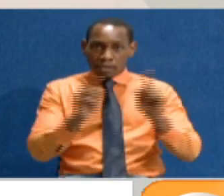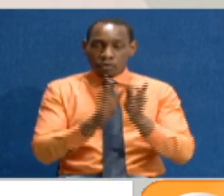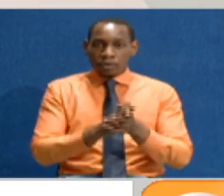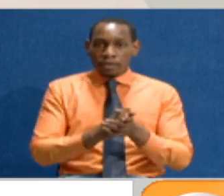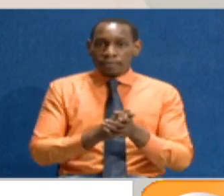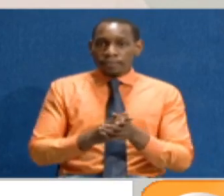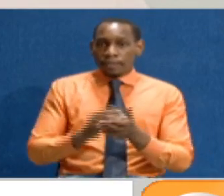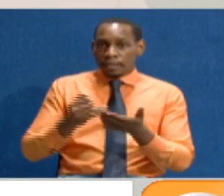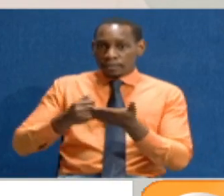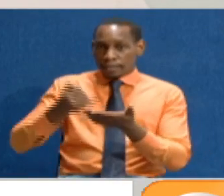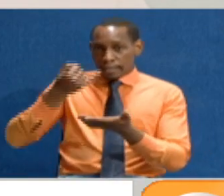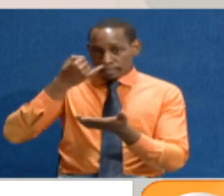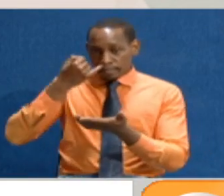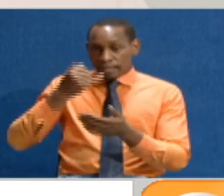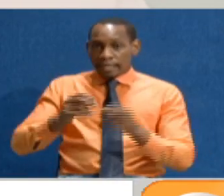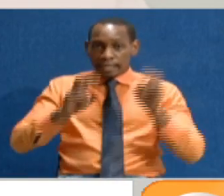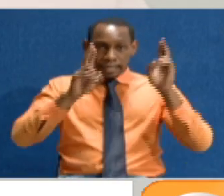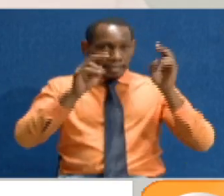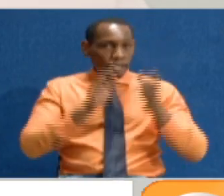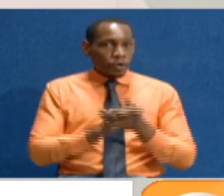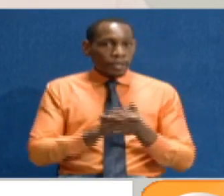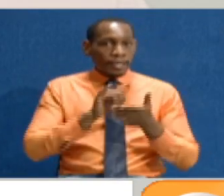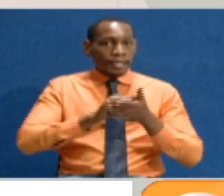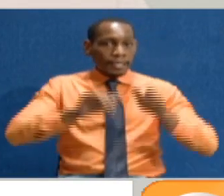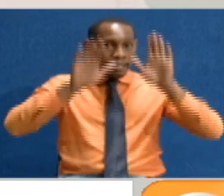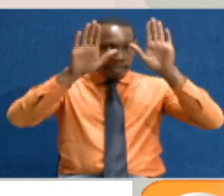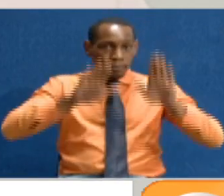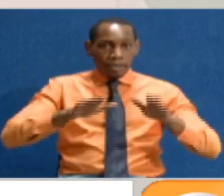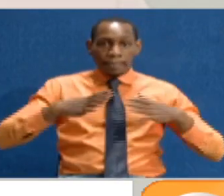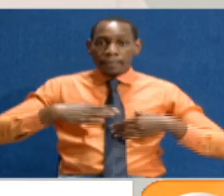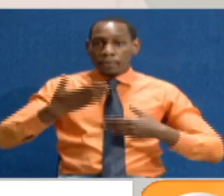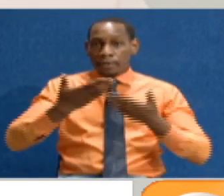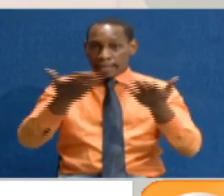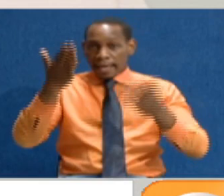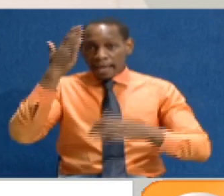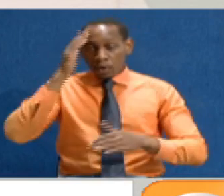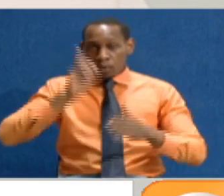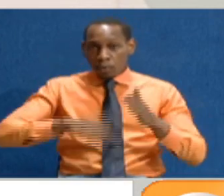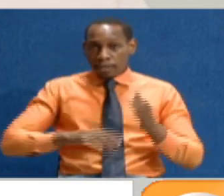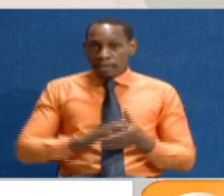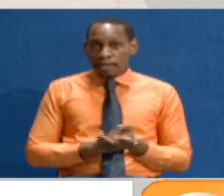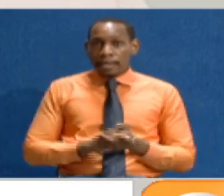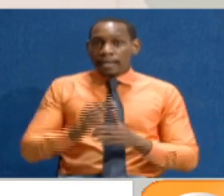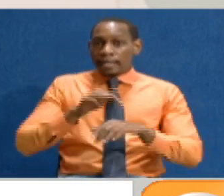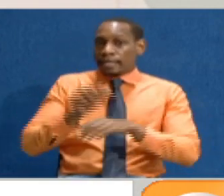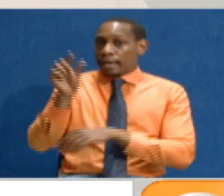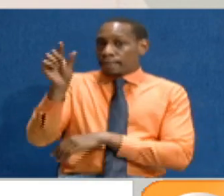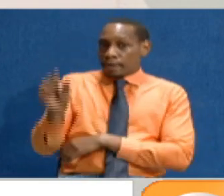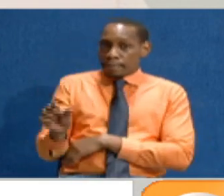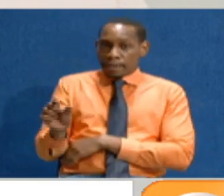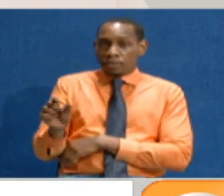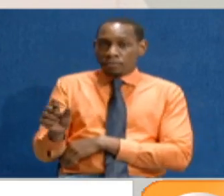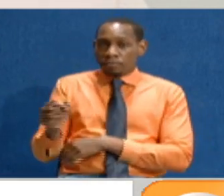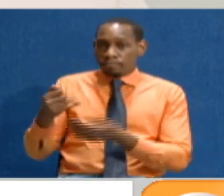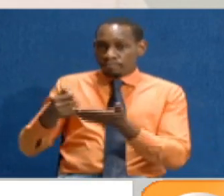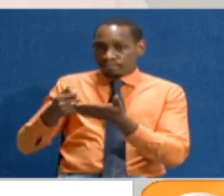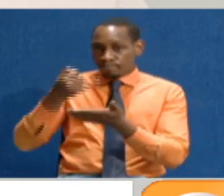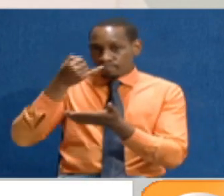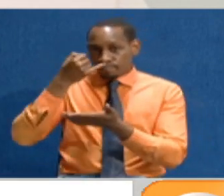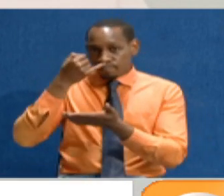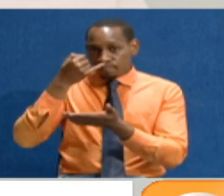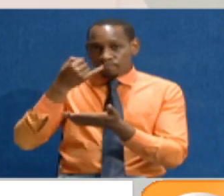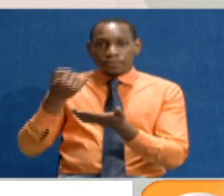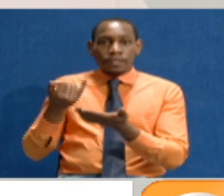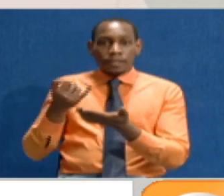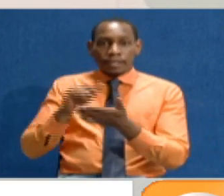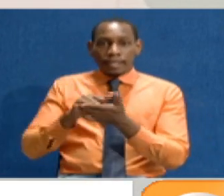drug issue that Pete answered. It's important for our viewers to know that when a person ingests drugs, it's